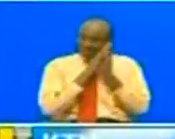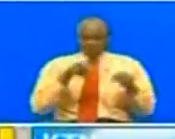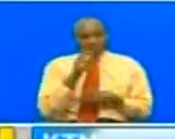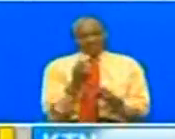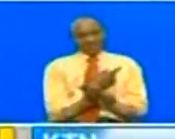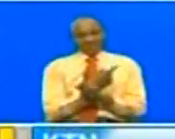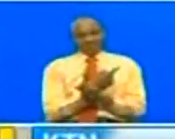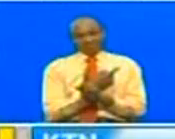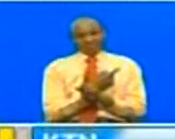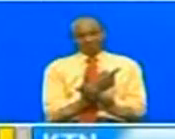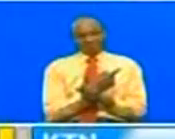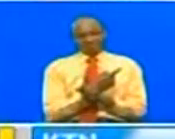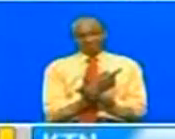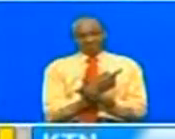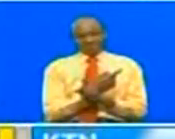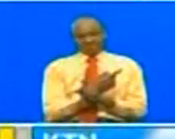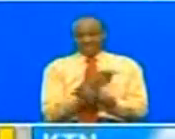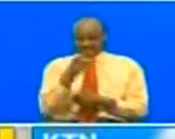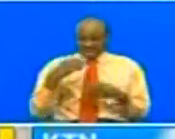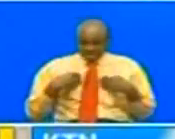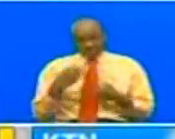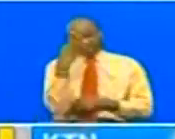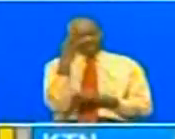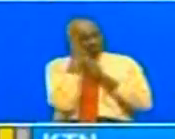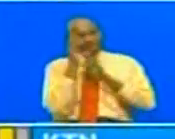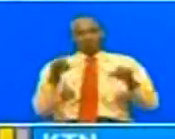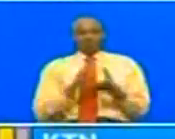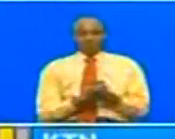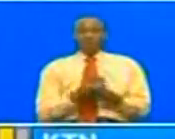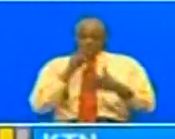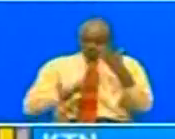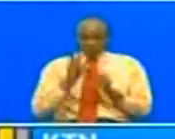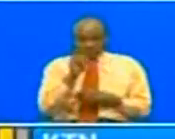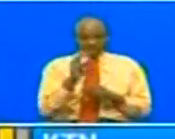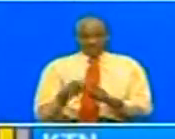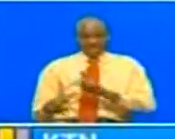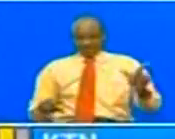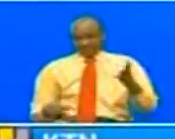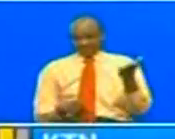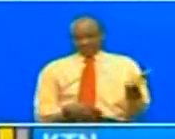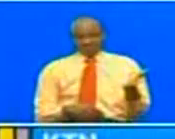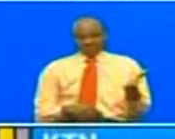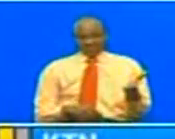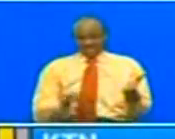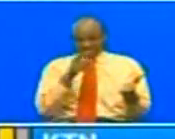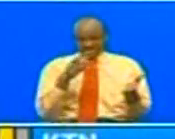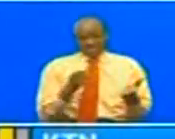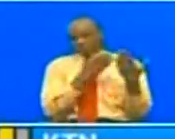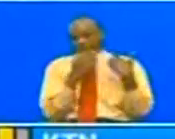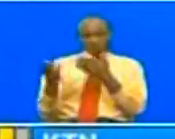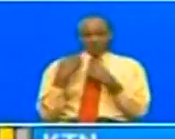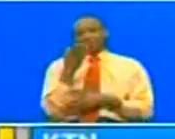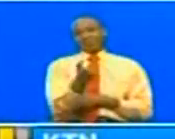And the other end of the container will have another bedroom. That makes them three bedrooms. What you're seeing in my left here, this is where the washroom will